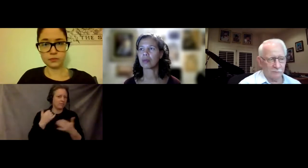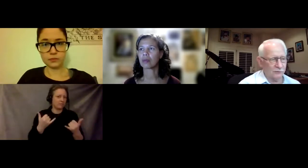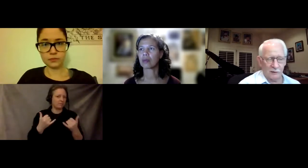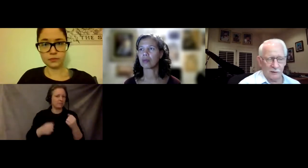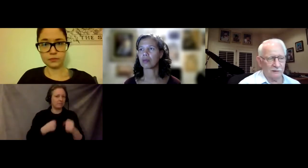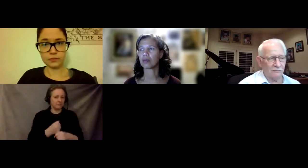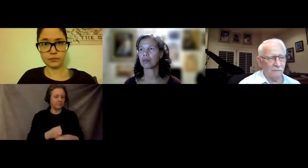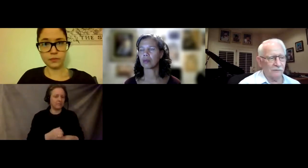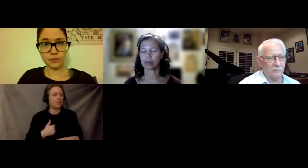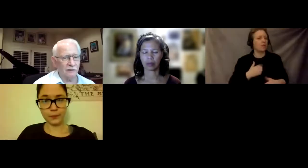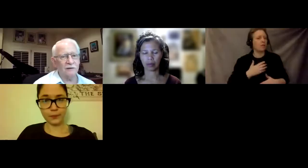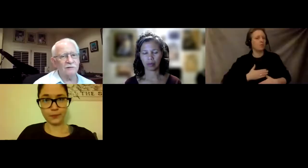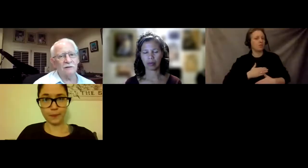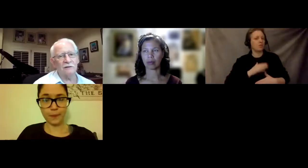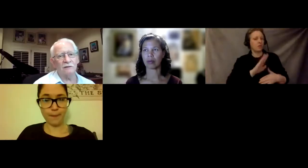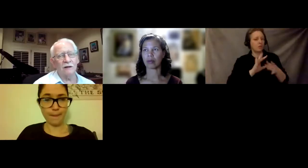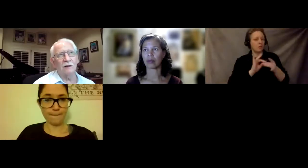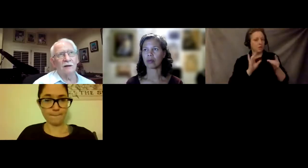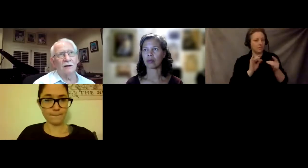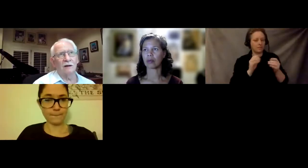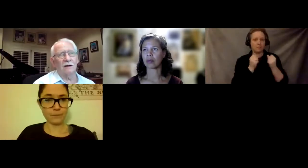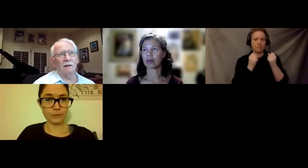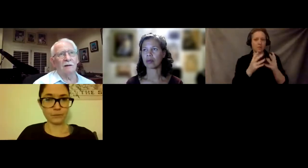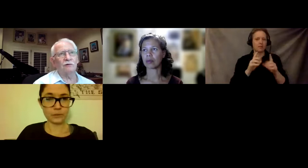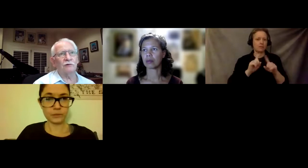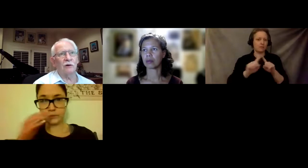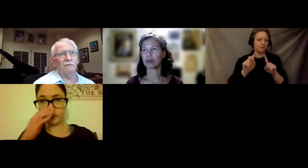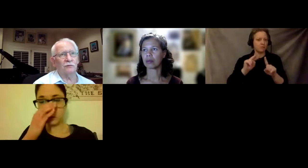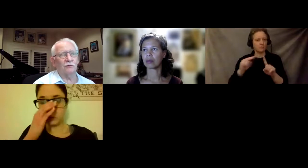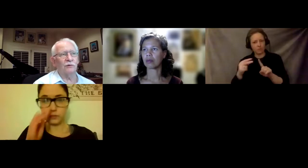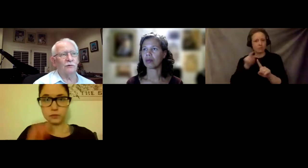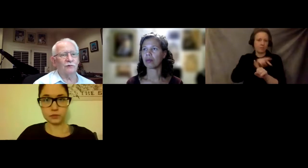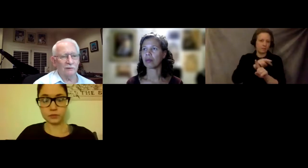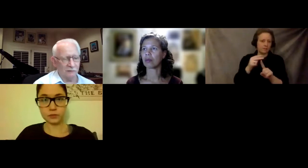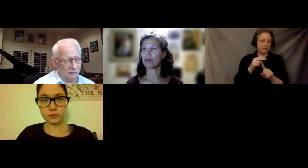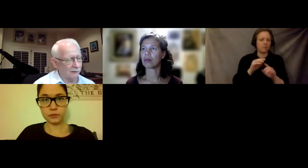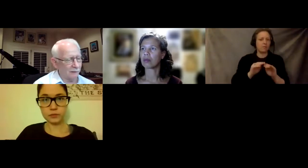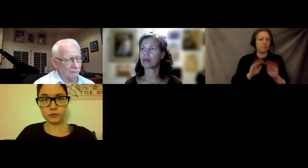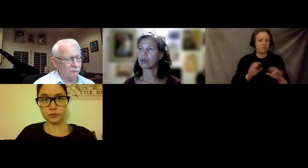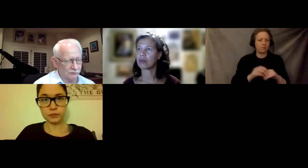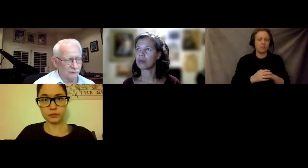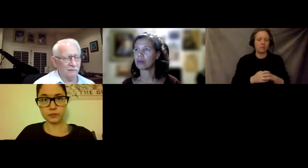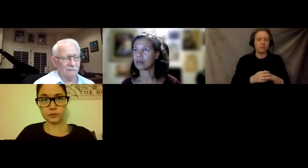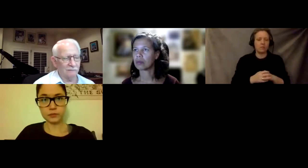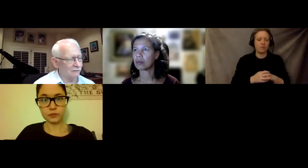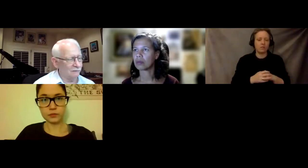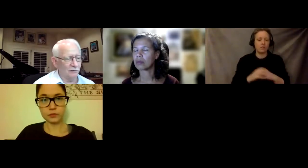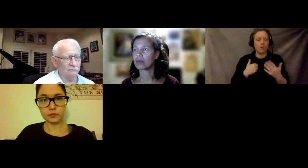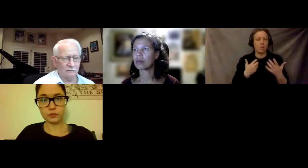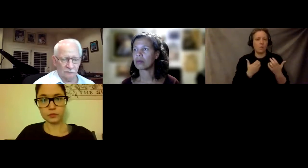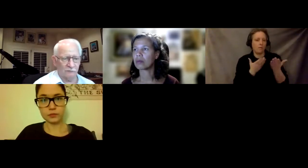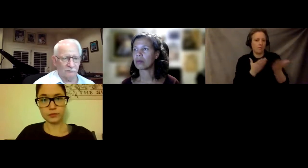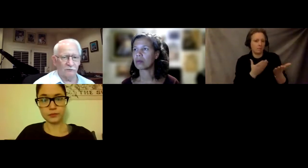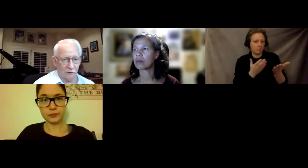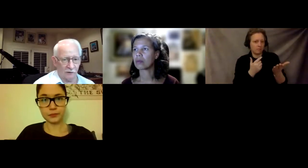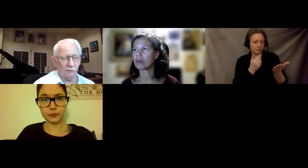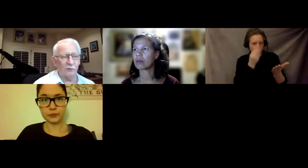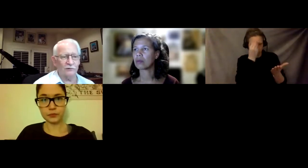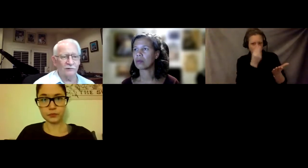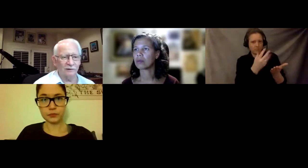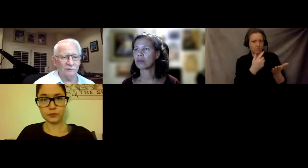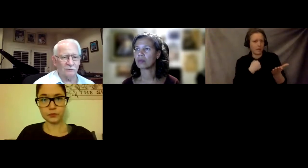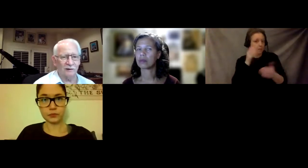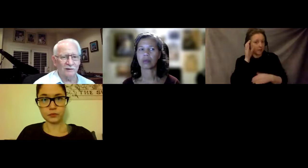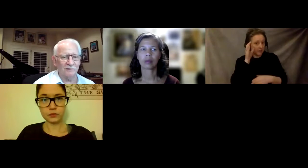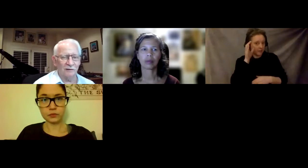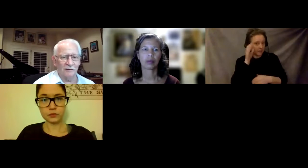There's lots of perspectives, obviously. It's not as, I would just offer to you as I'm listening and you've got you're a thoughtful